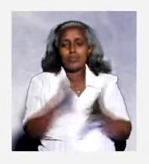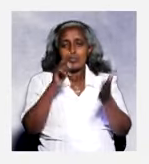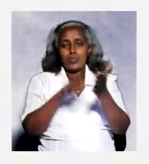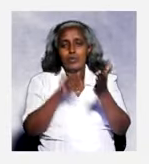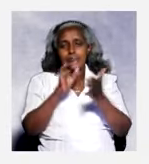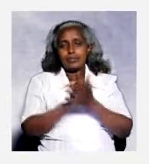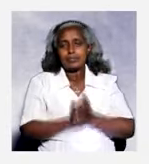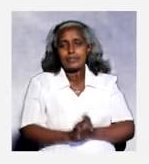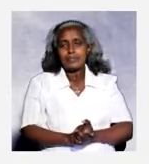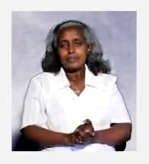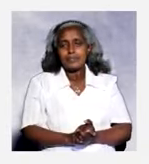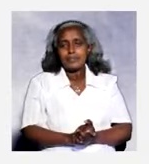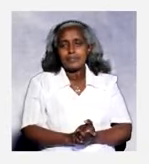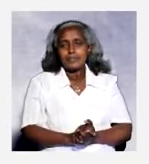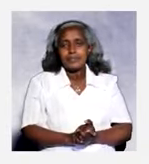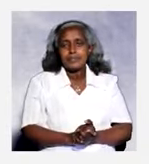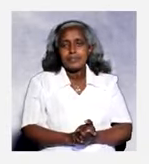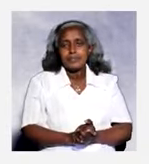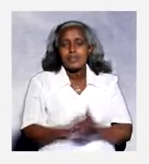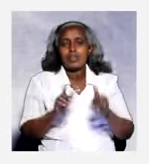point,